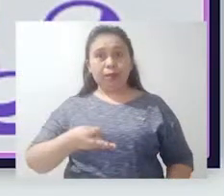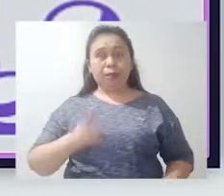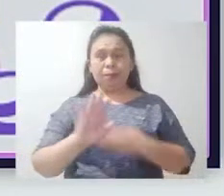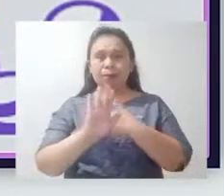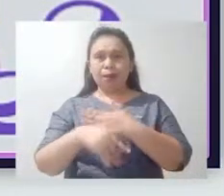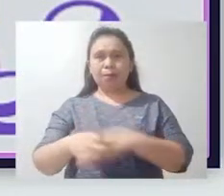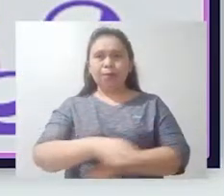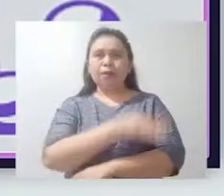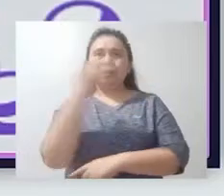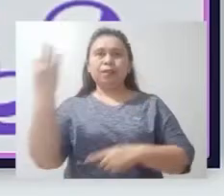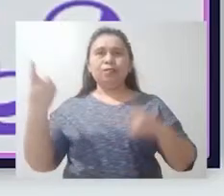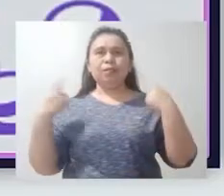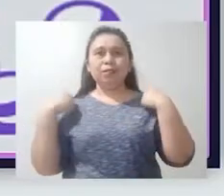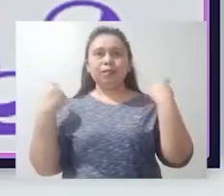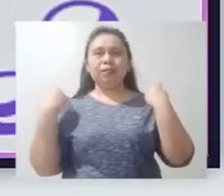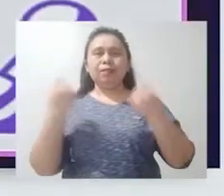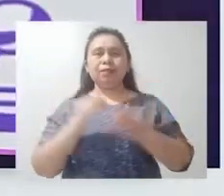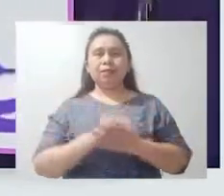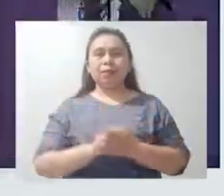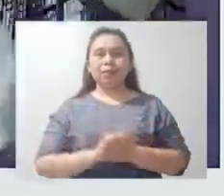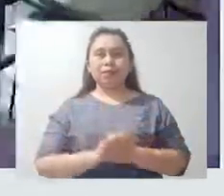Welcome back, Fernandino Teens.